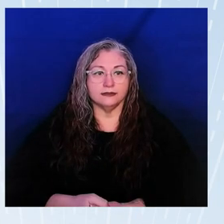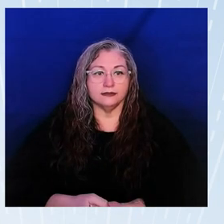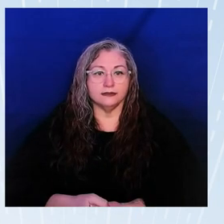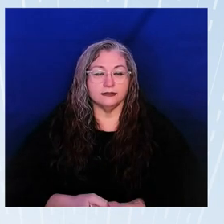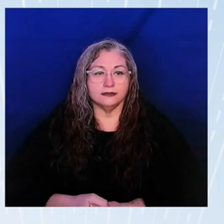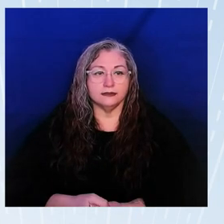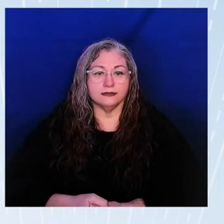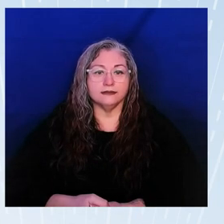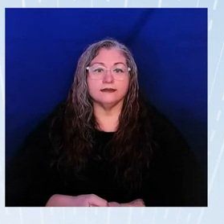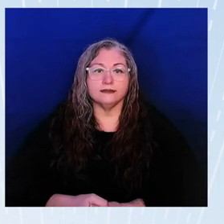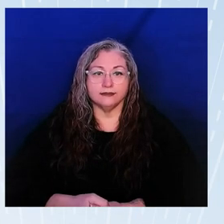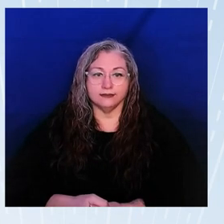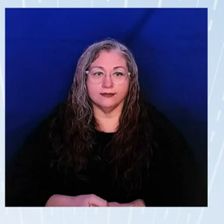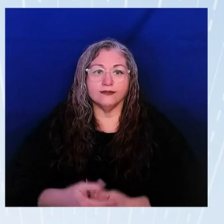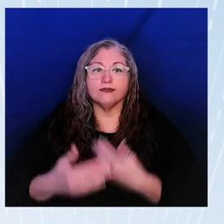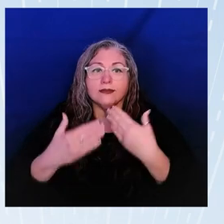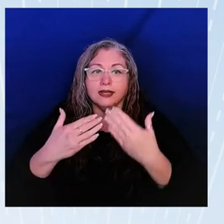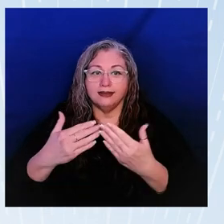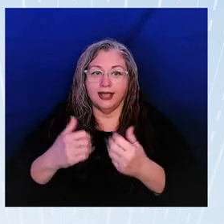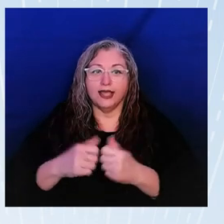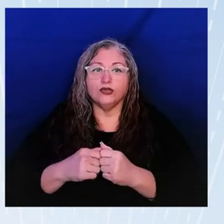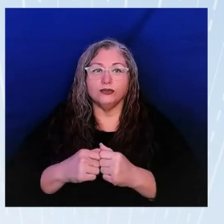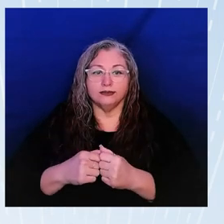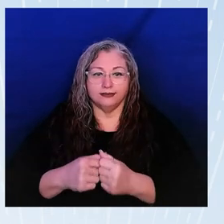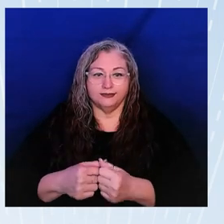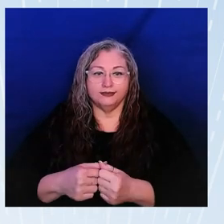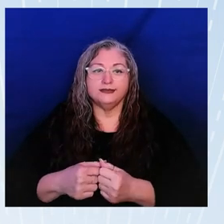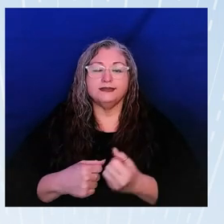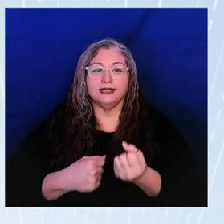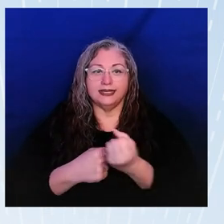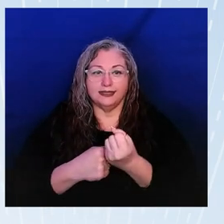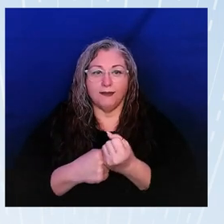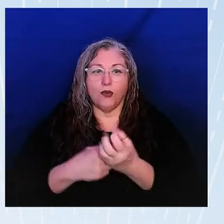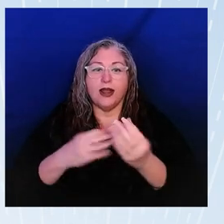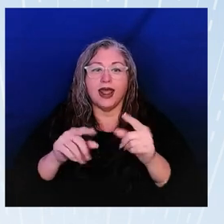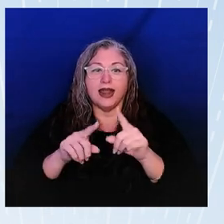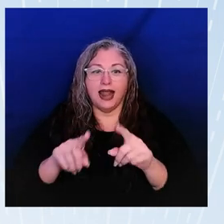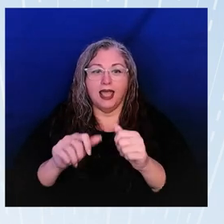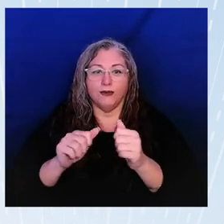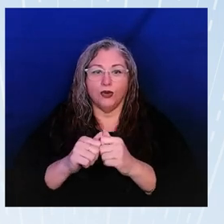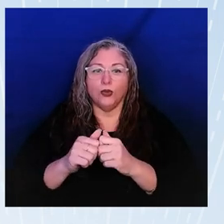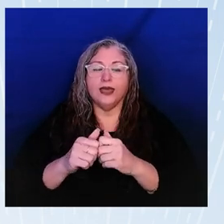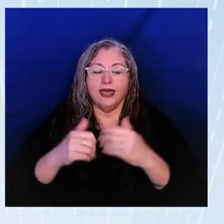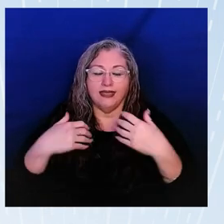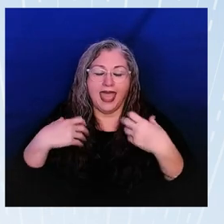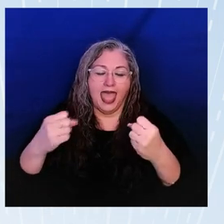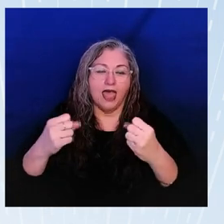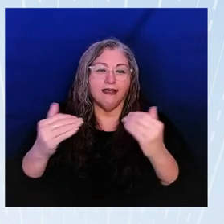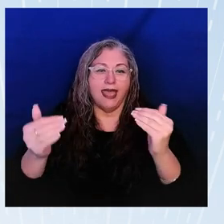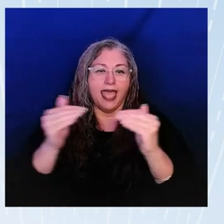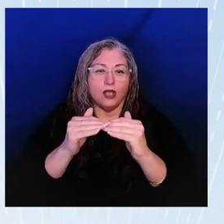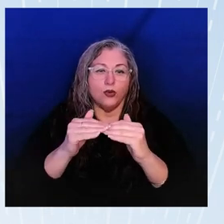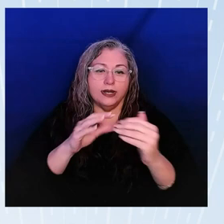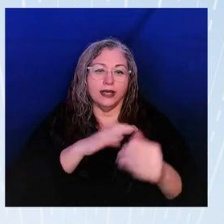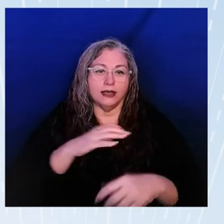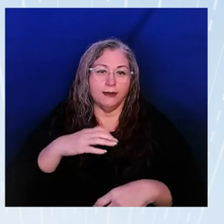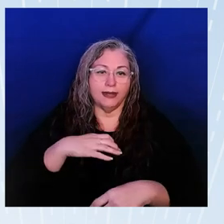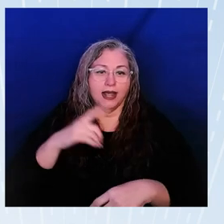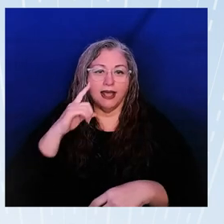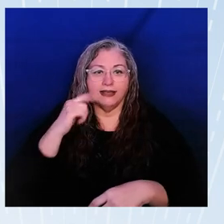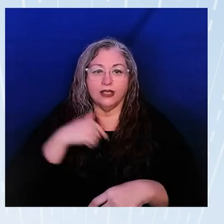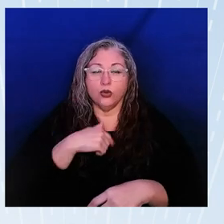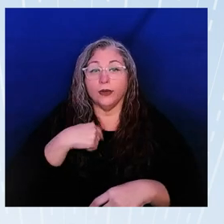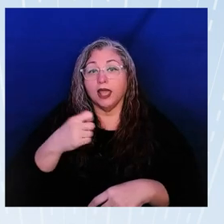Thank you. Completely support and in alignment with the health Equity Committee, I think we understand the